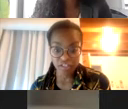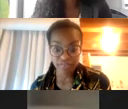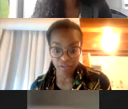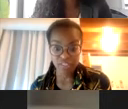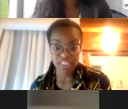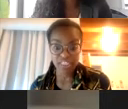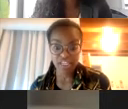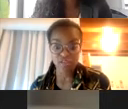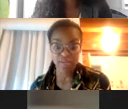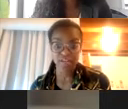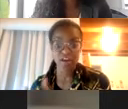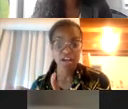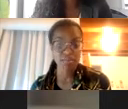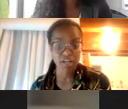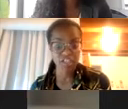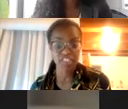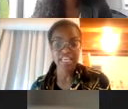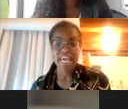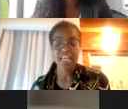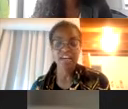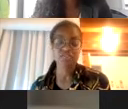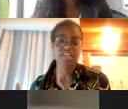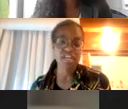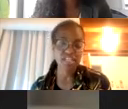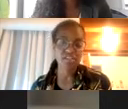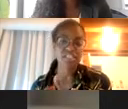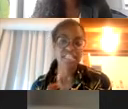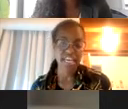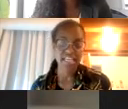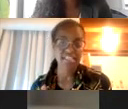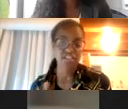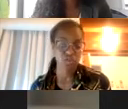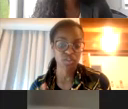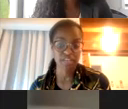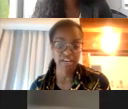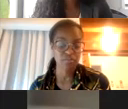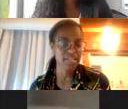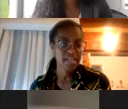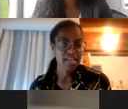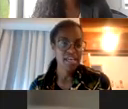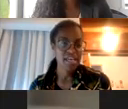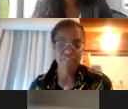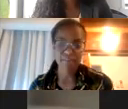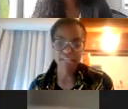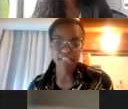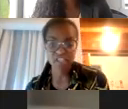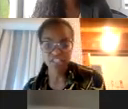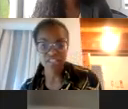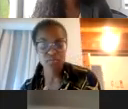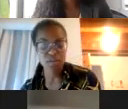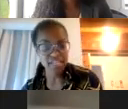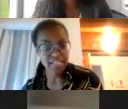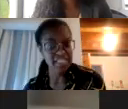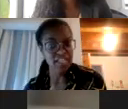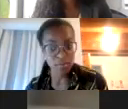that certain folks continue to parent on the margins and under the unyielding gaze and control of the government. The family regulation